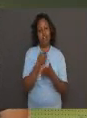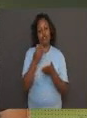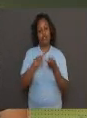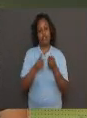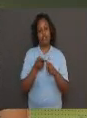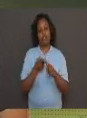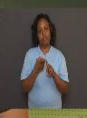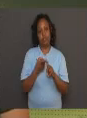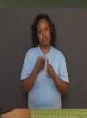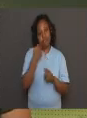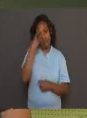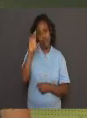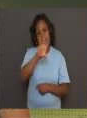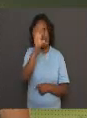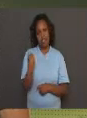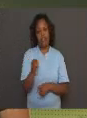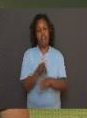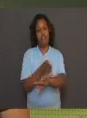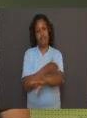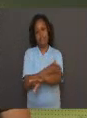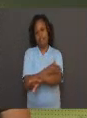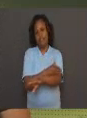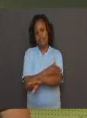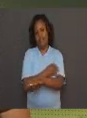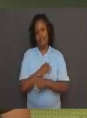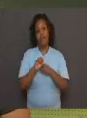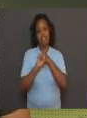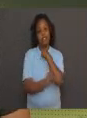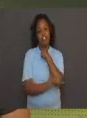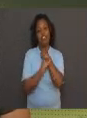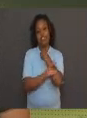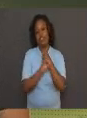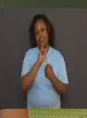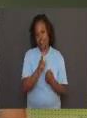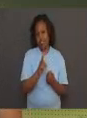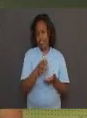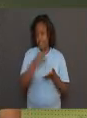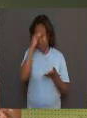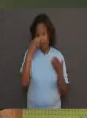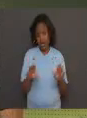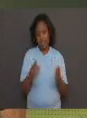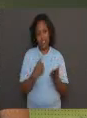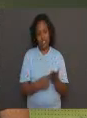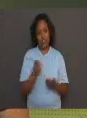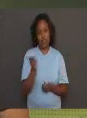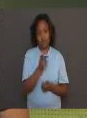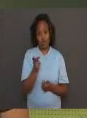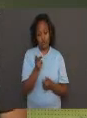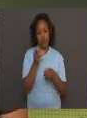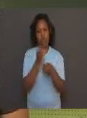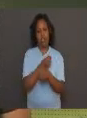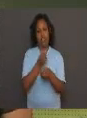Partnership for Africa's Development. We learned that both of these